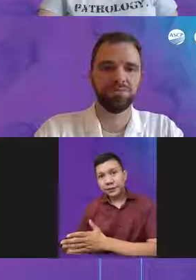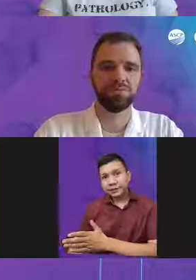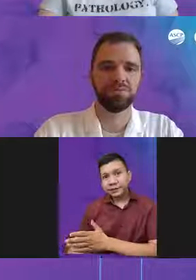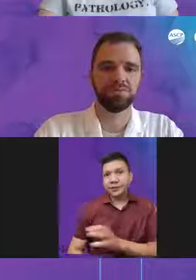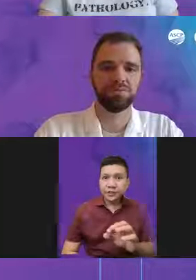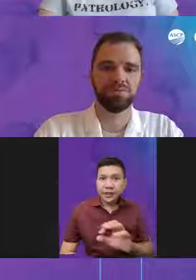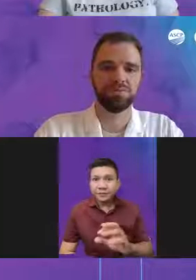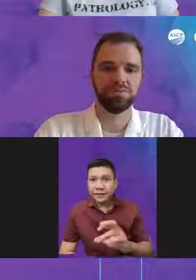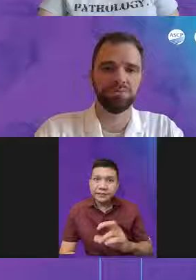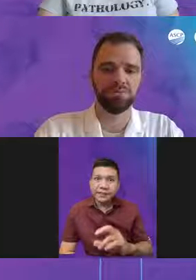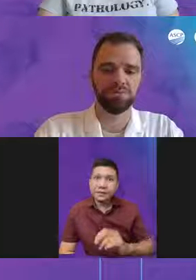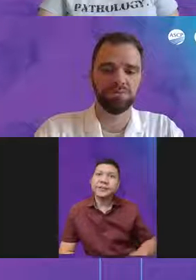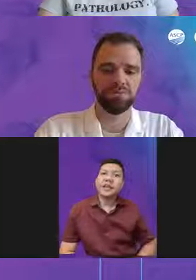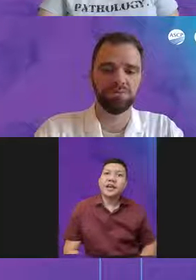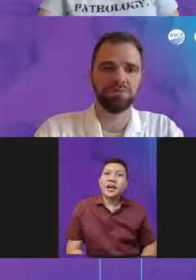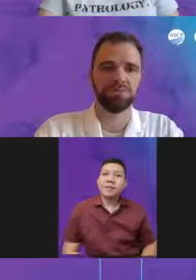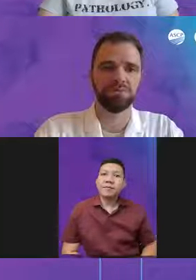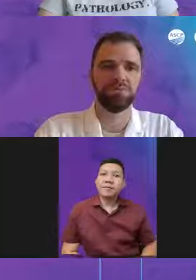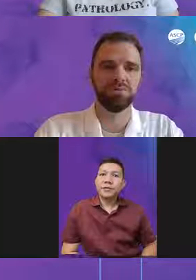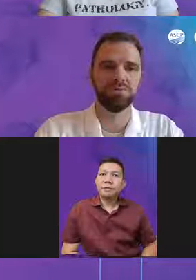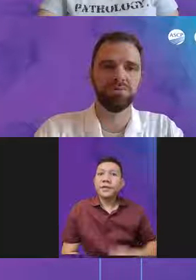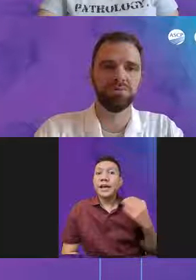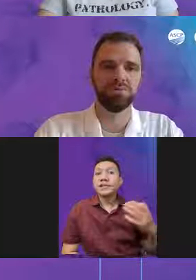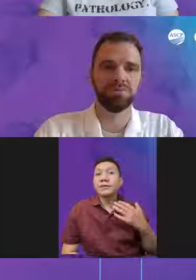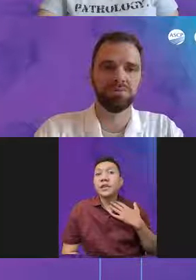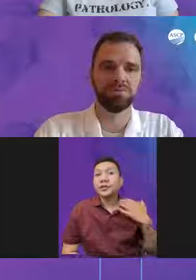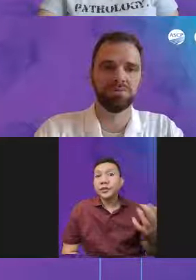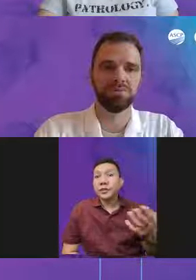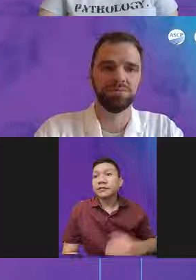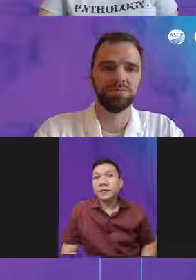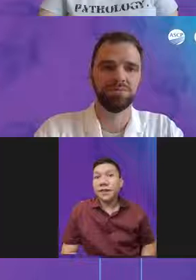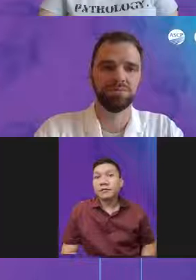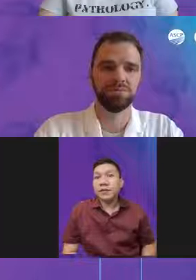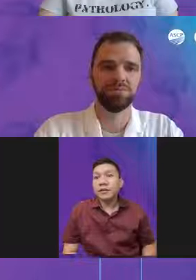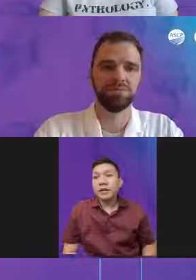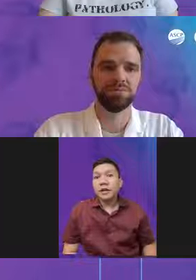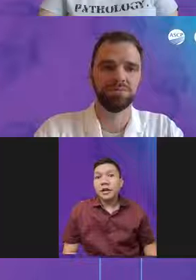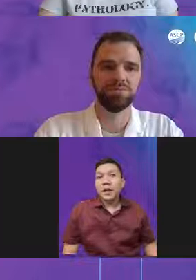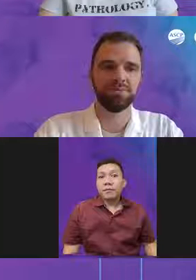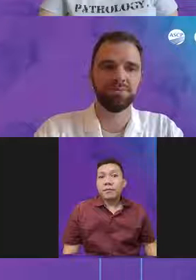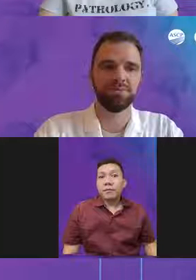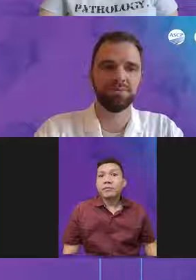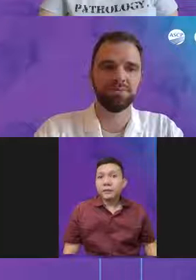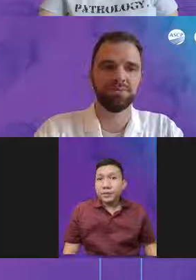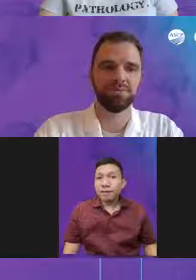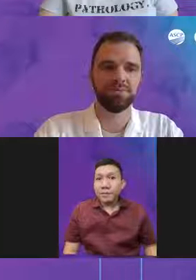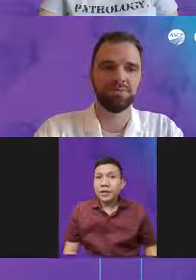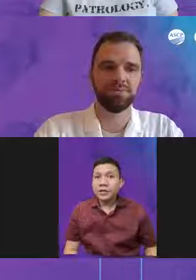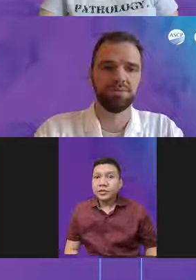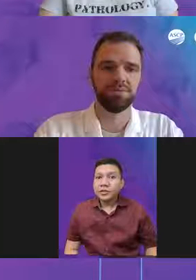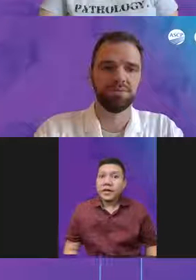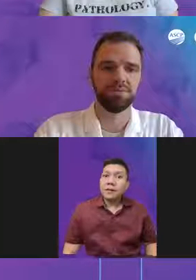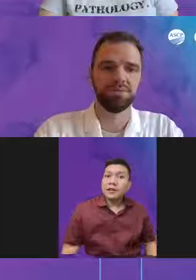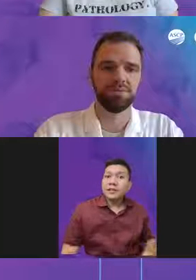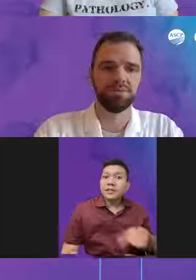review this because there's a lot of these things, but that's a trigger that we will review them.